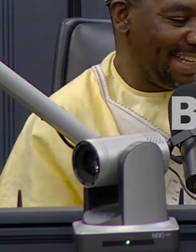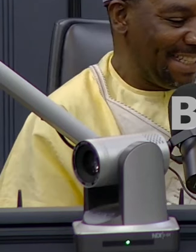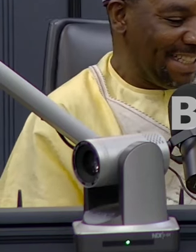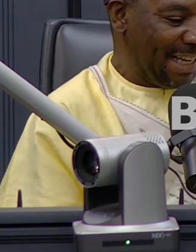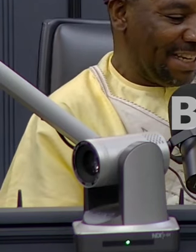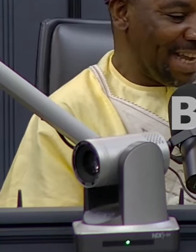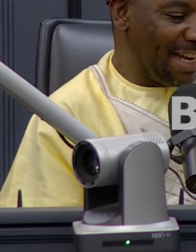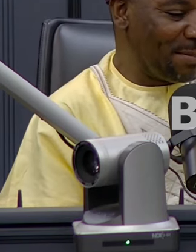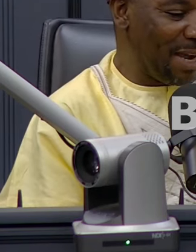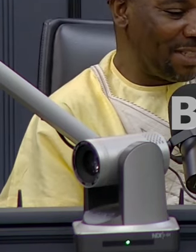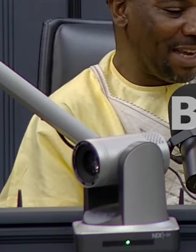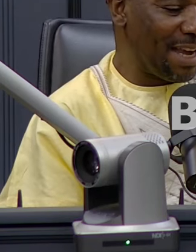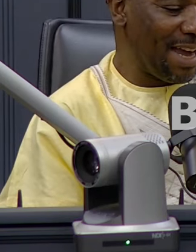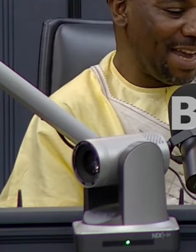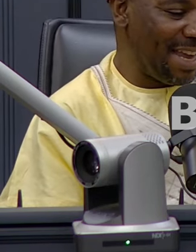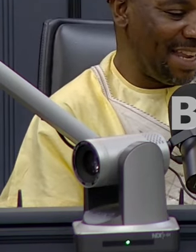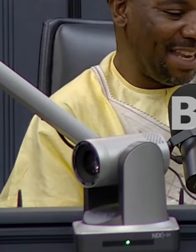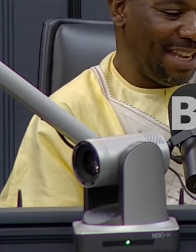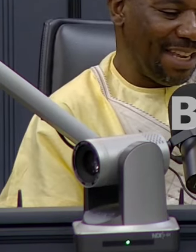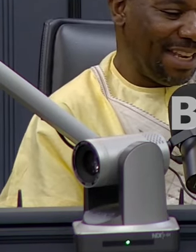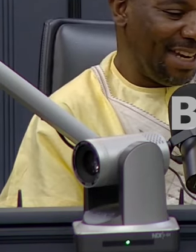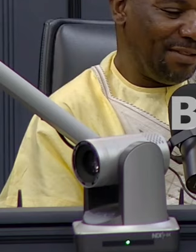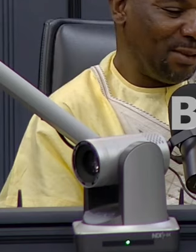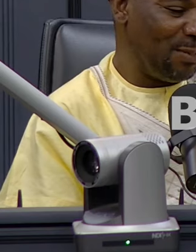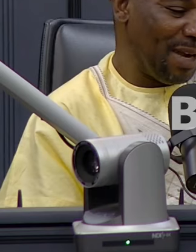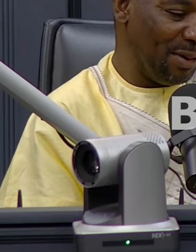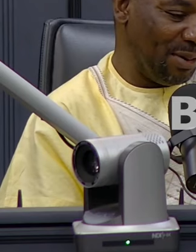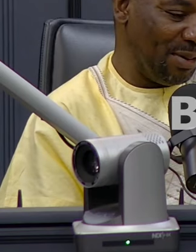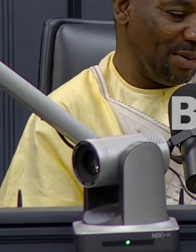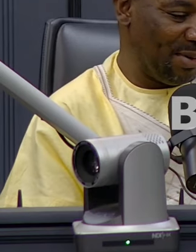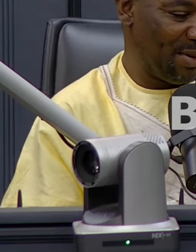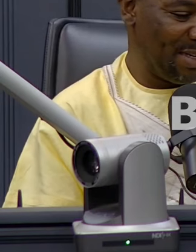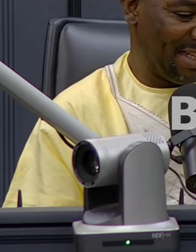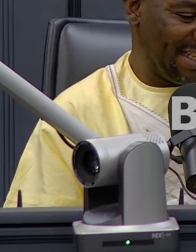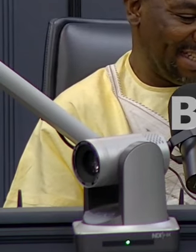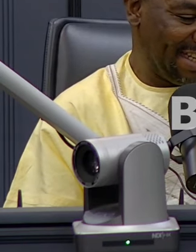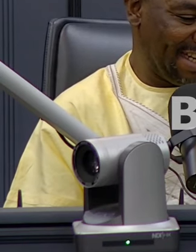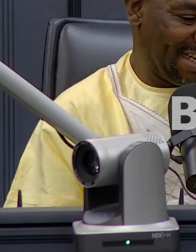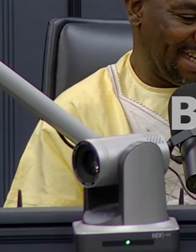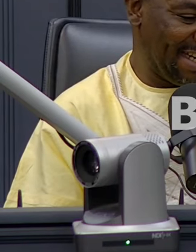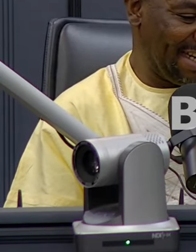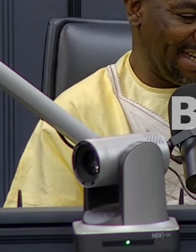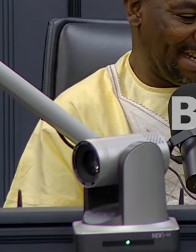Kai. Sunny Ibrahim, you say, Kai, leave the woman.